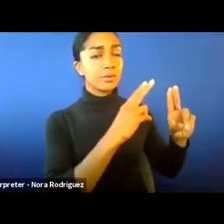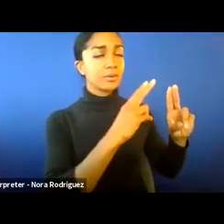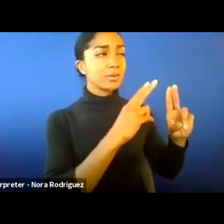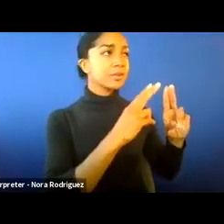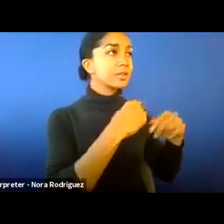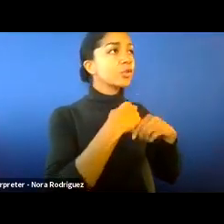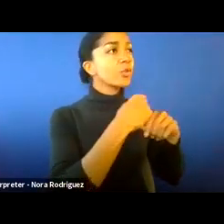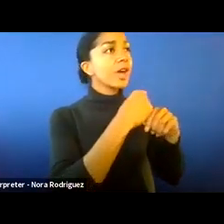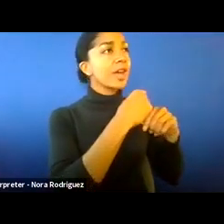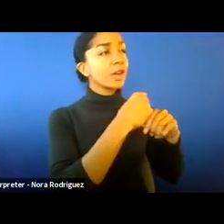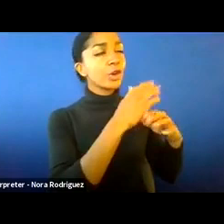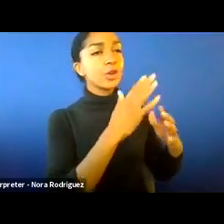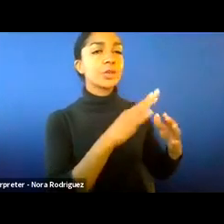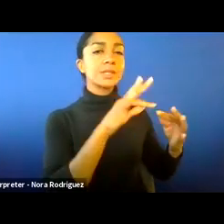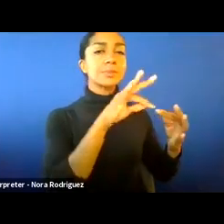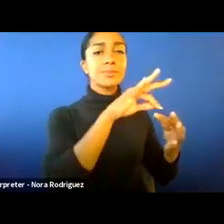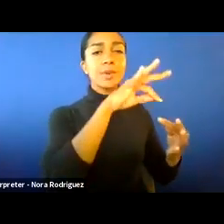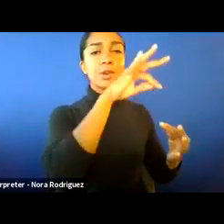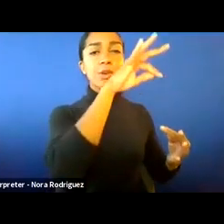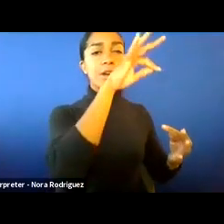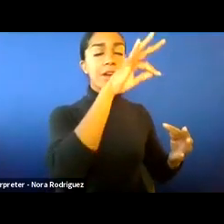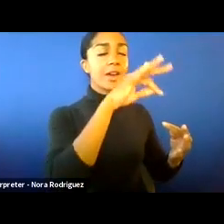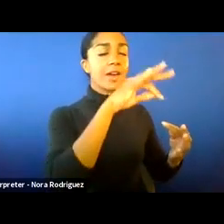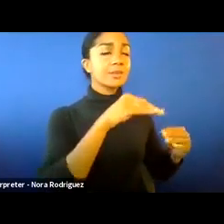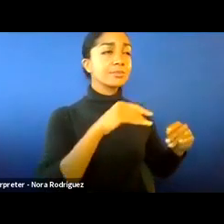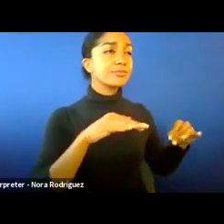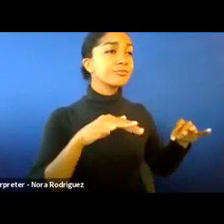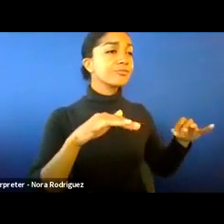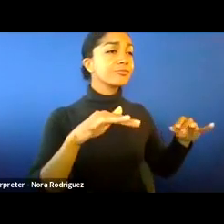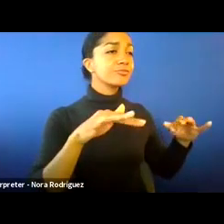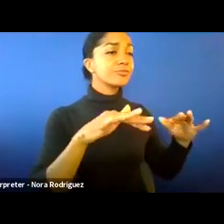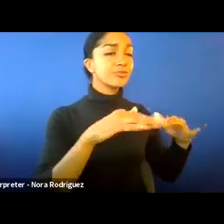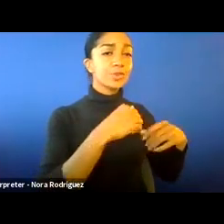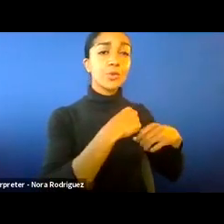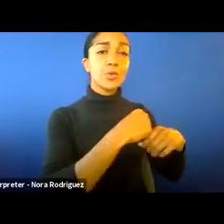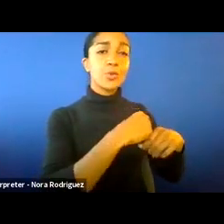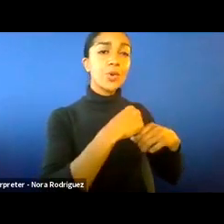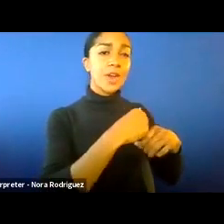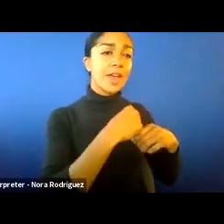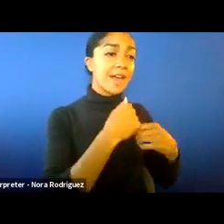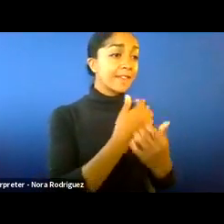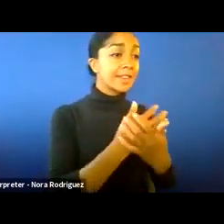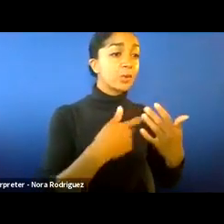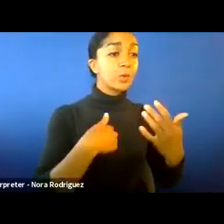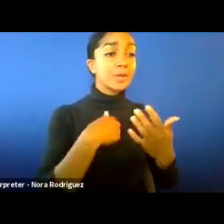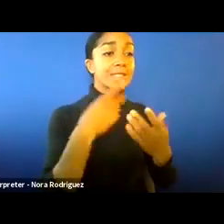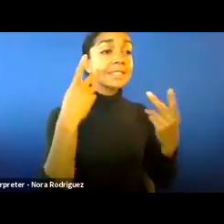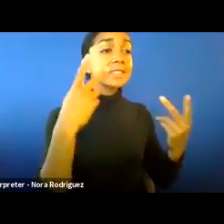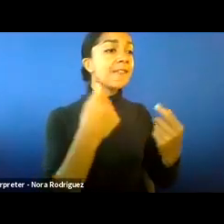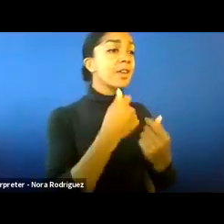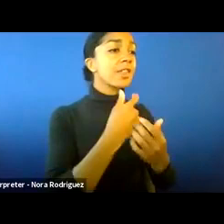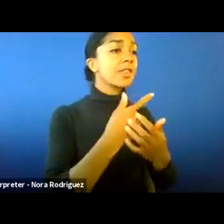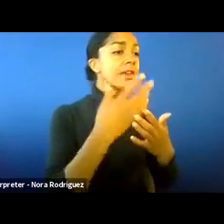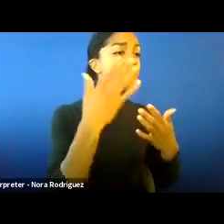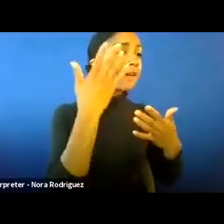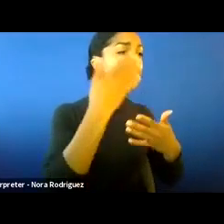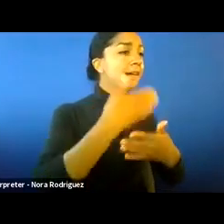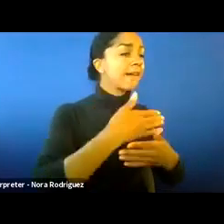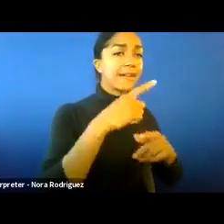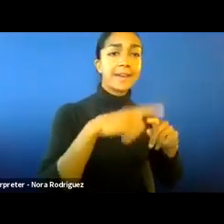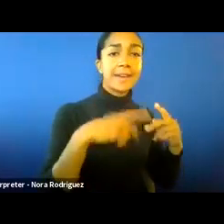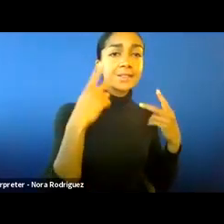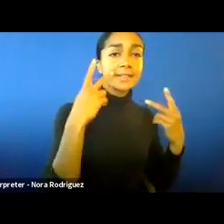creator spirits, for making all the seen and unseen wonders in this vast and